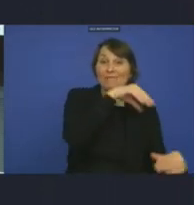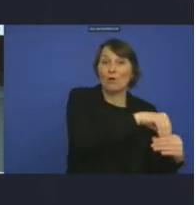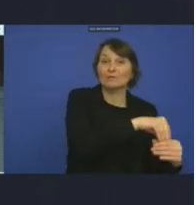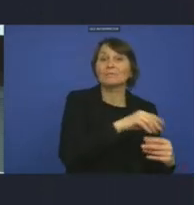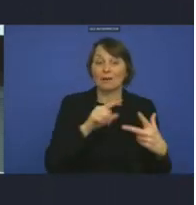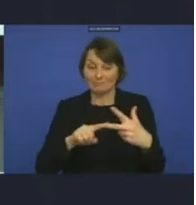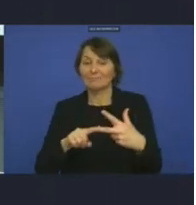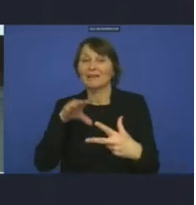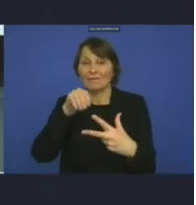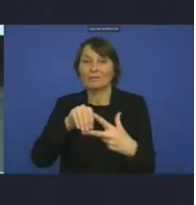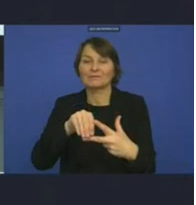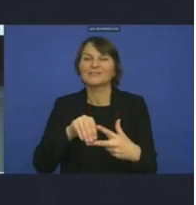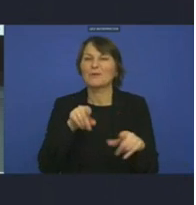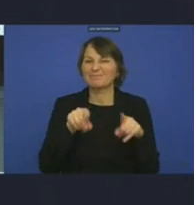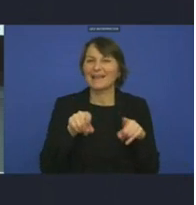So I hope that